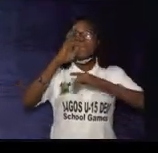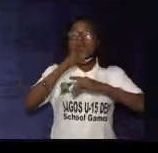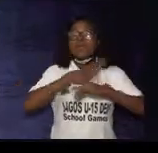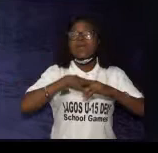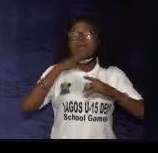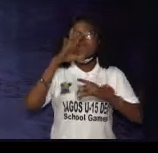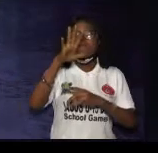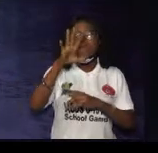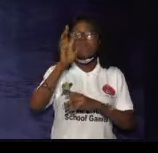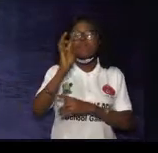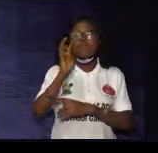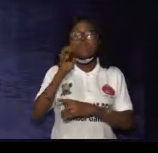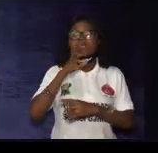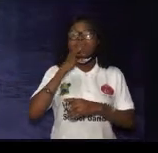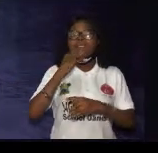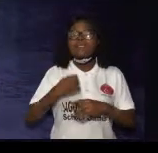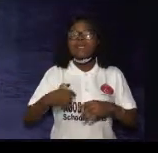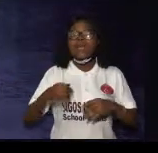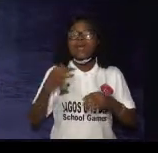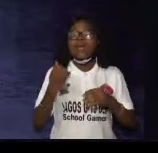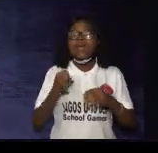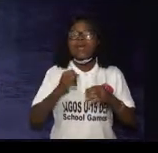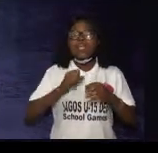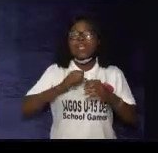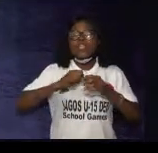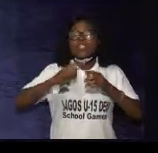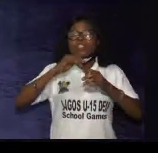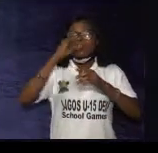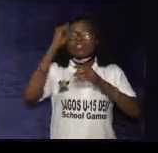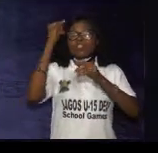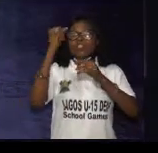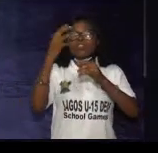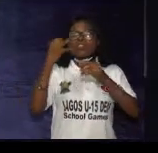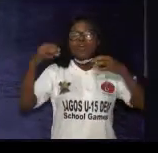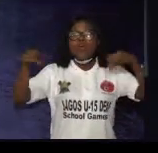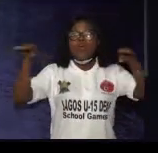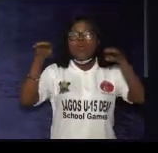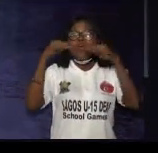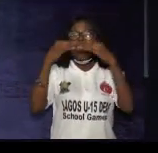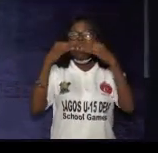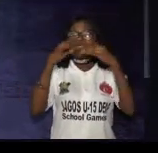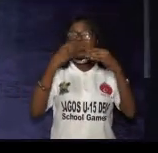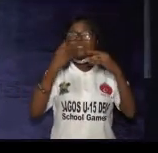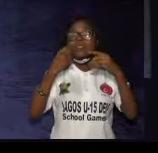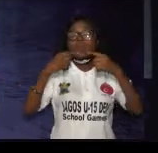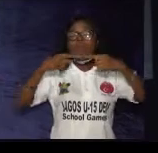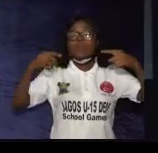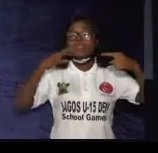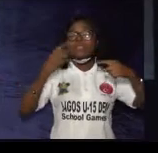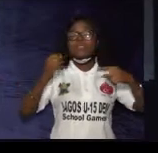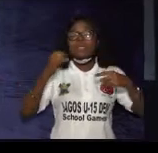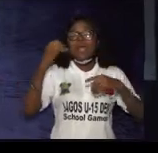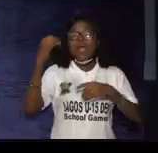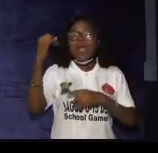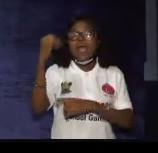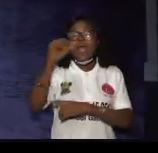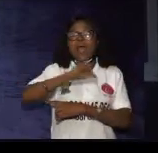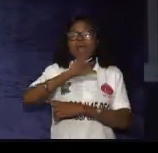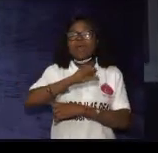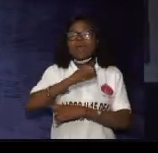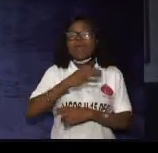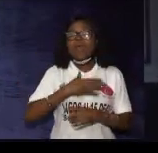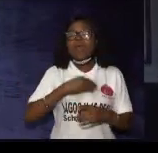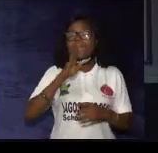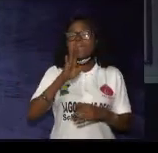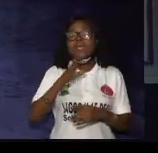line. Now, B and 56 are interior opposite angle. This, my friend, is